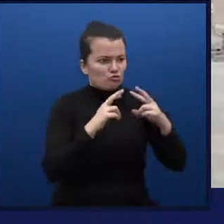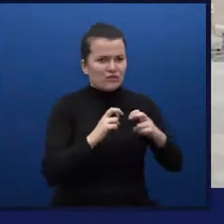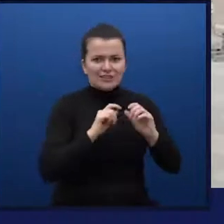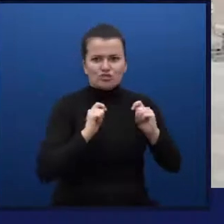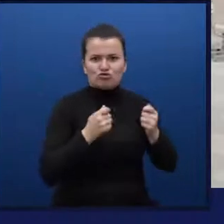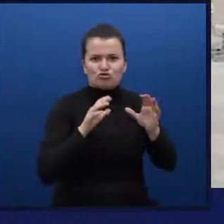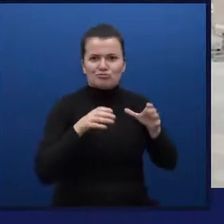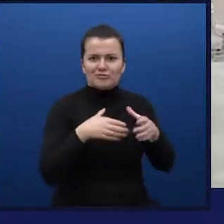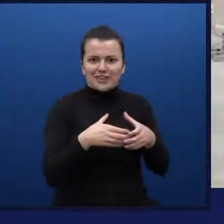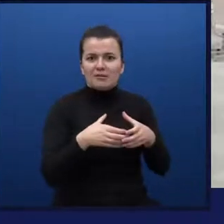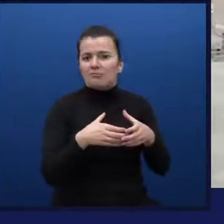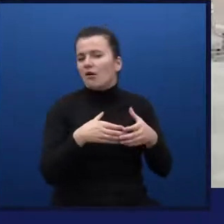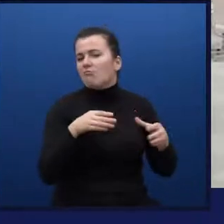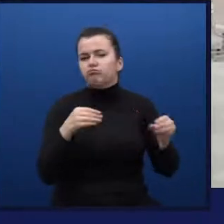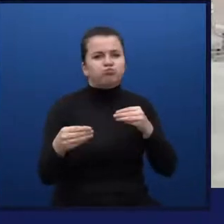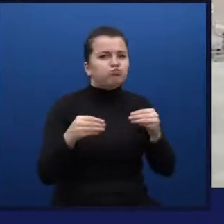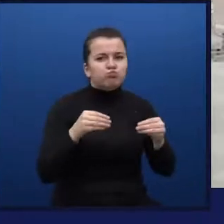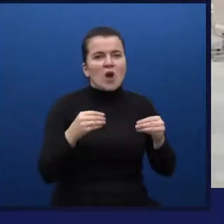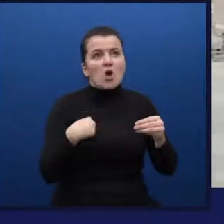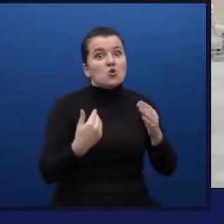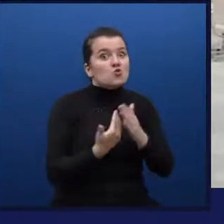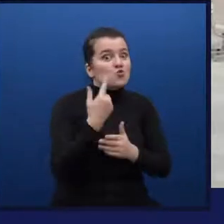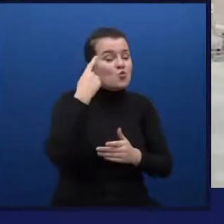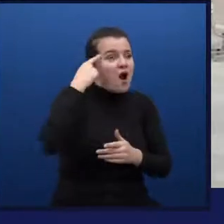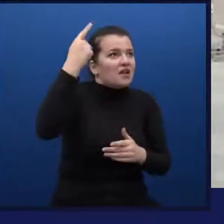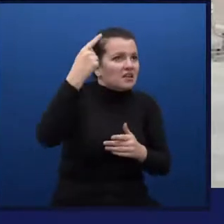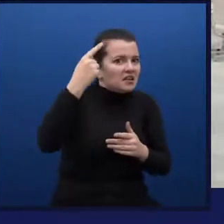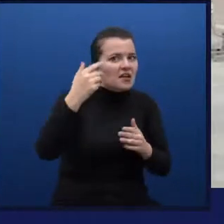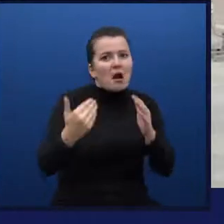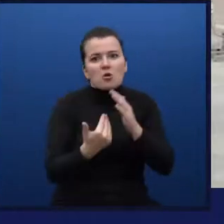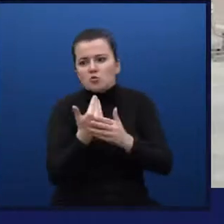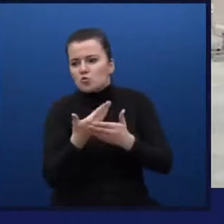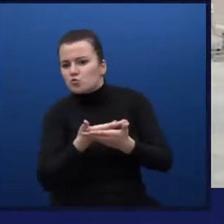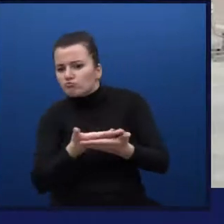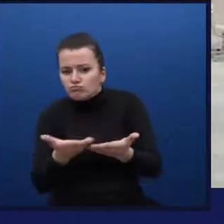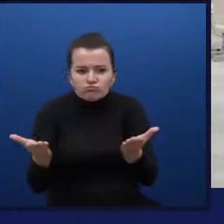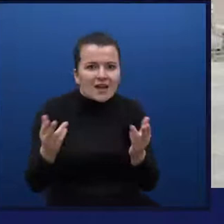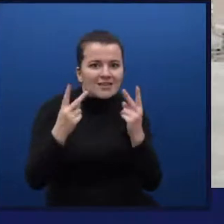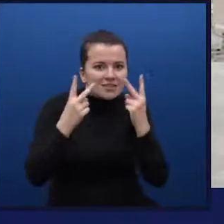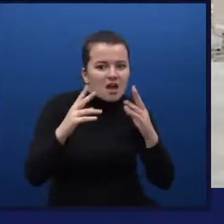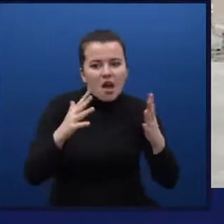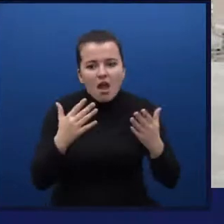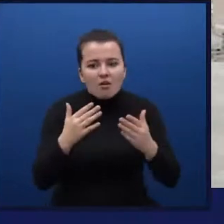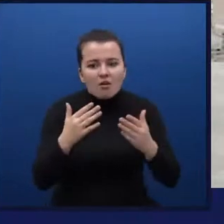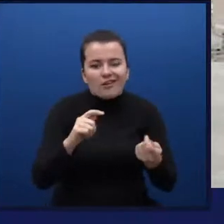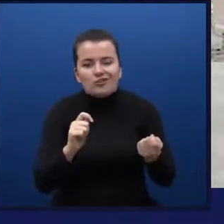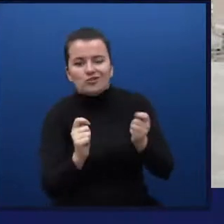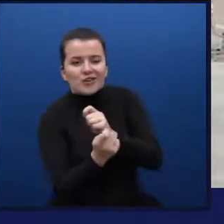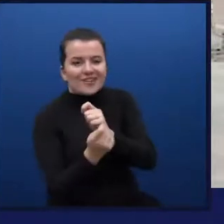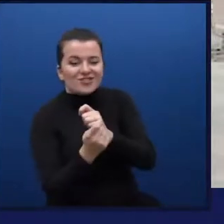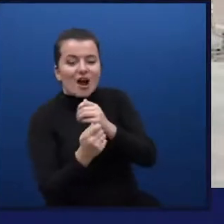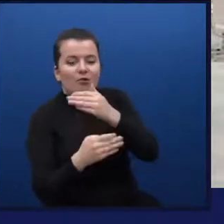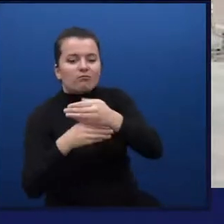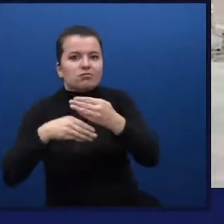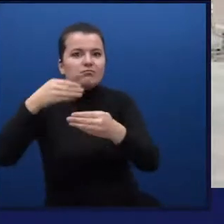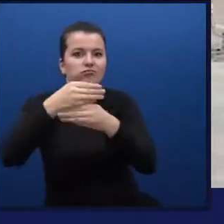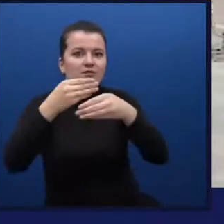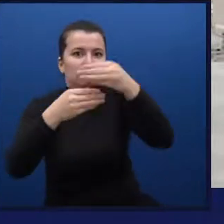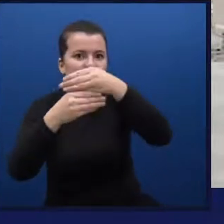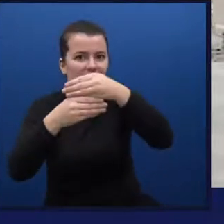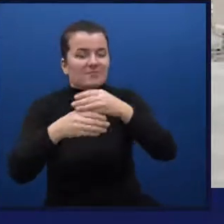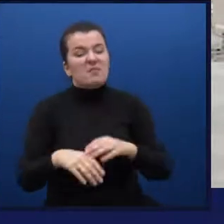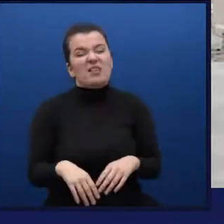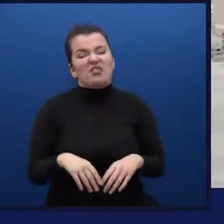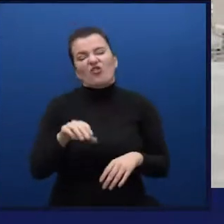you're slightly flexible to explore those new ideas and build new assets and do some of that development. But really, it came from a sort of a people opportunity